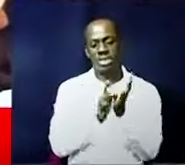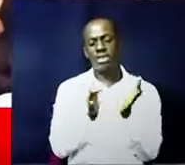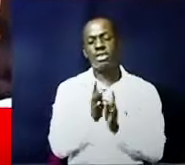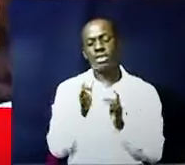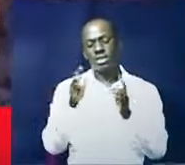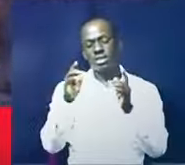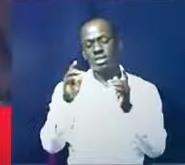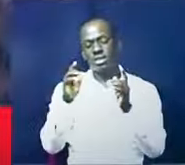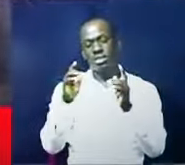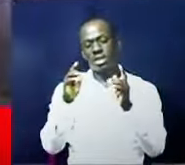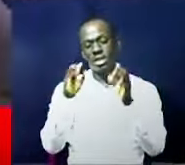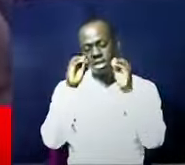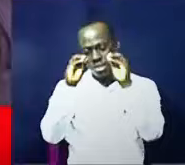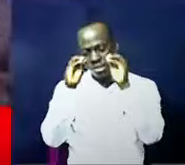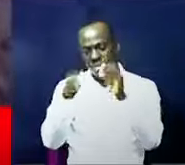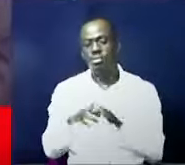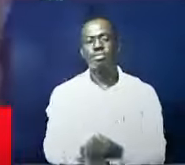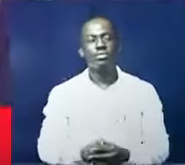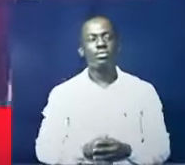places.